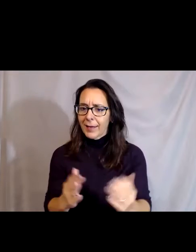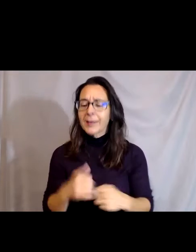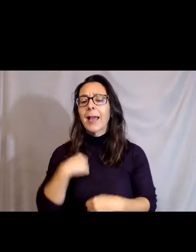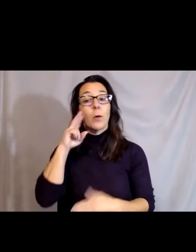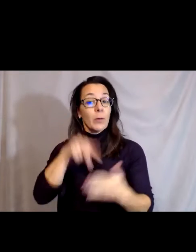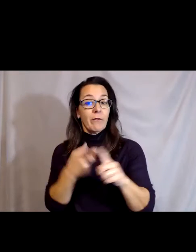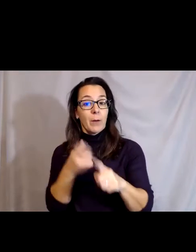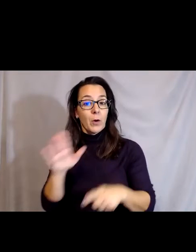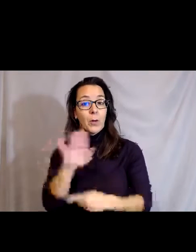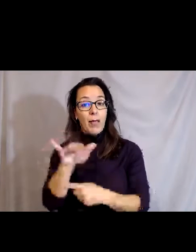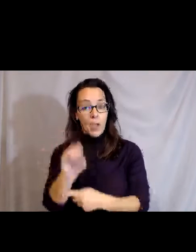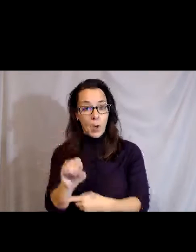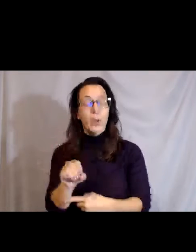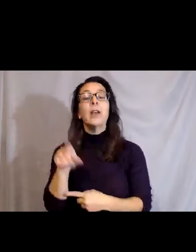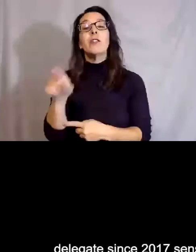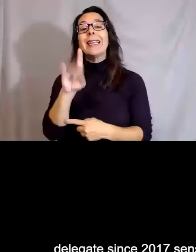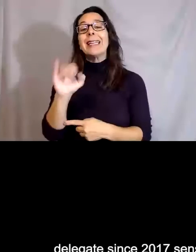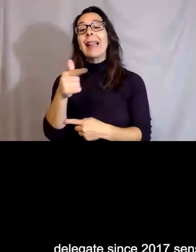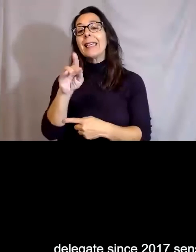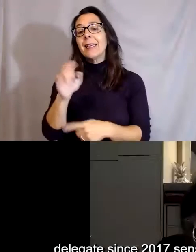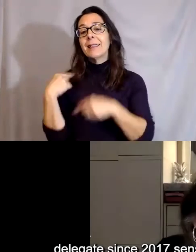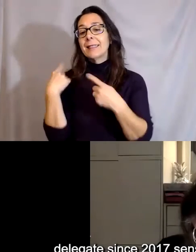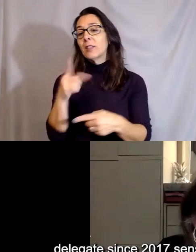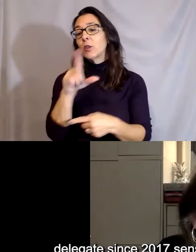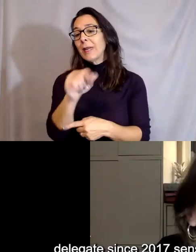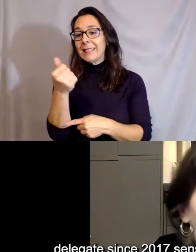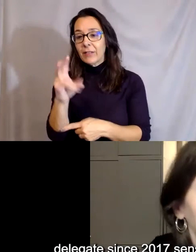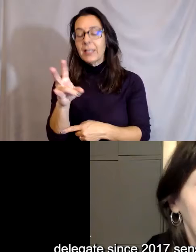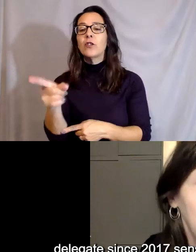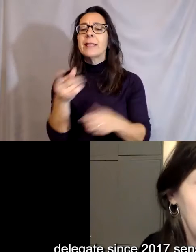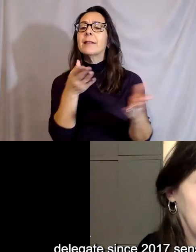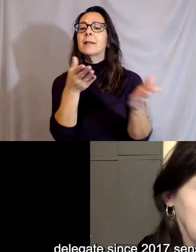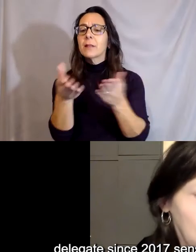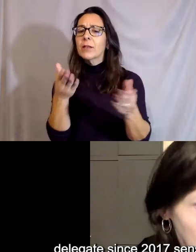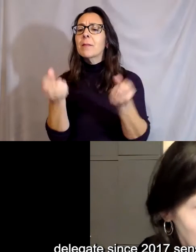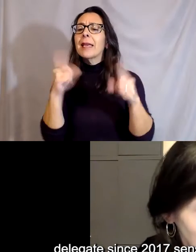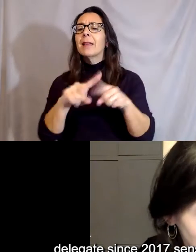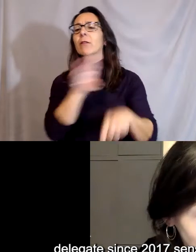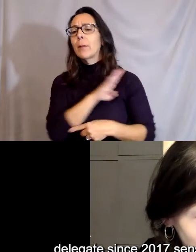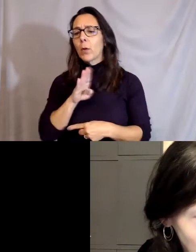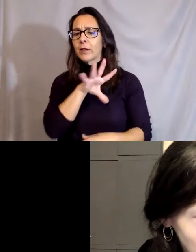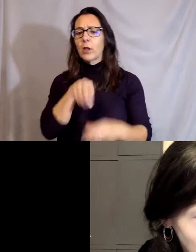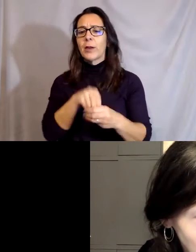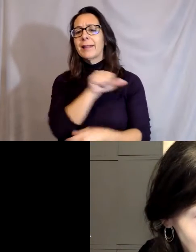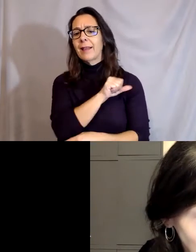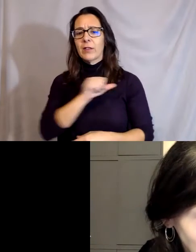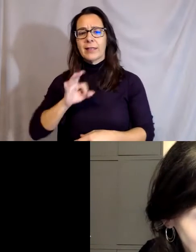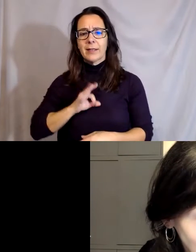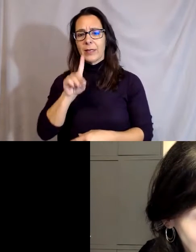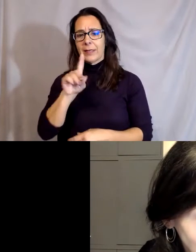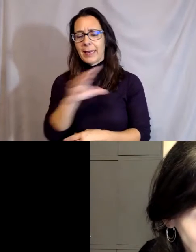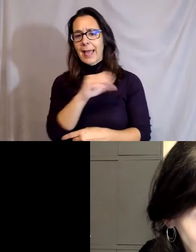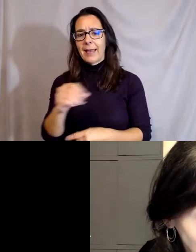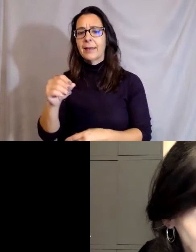She's been a CADEM delegate since 2017. She served on various boards, including the San Francisco Disability and Aging Commission as